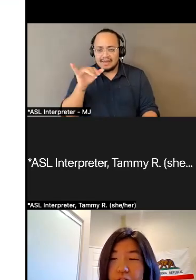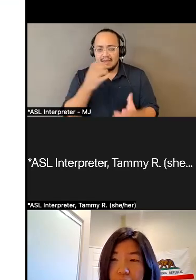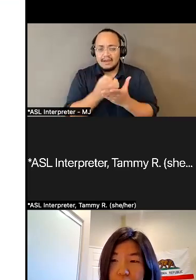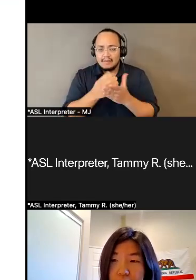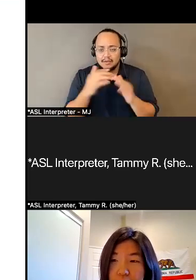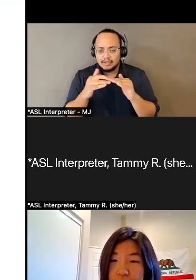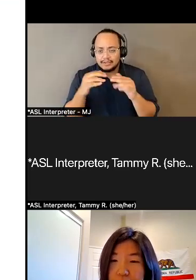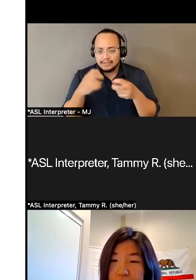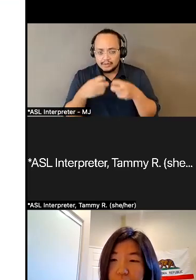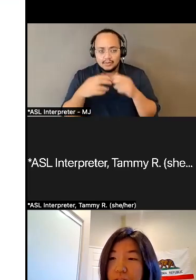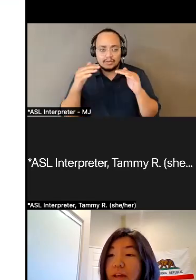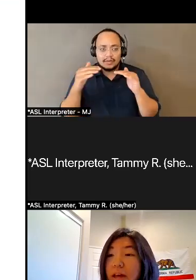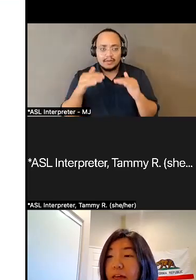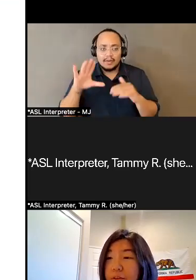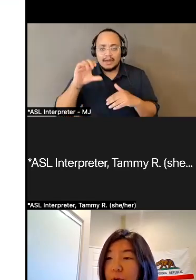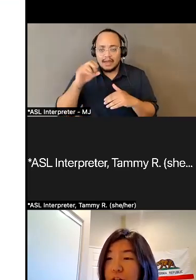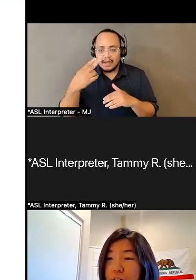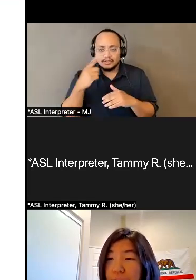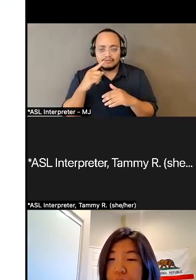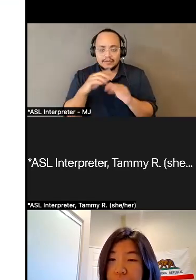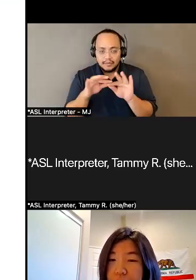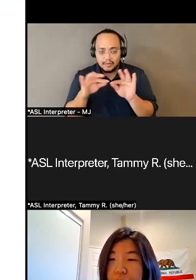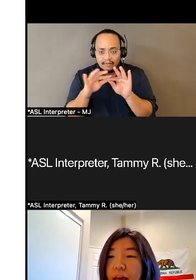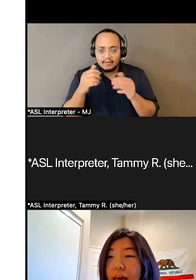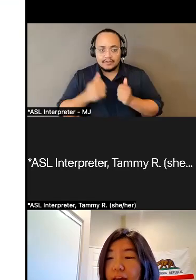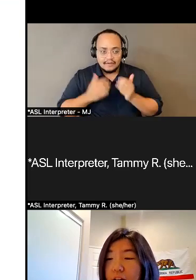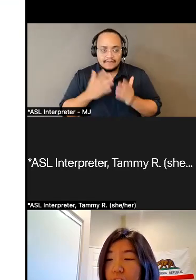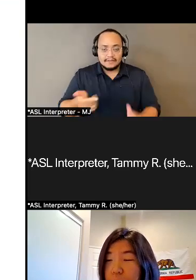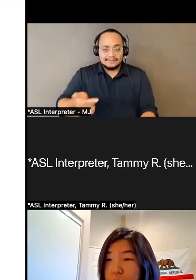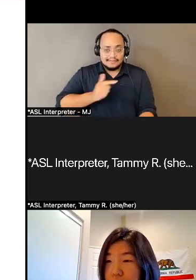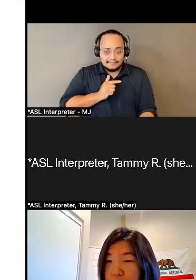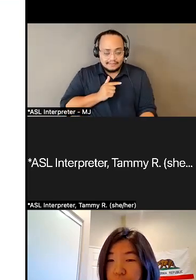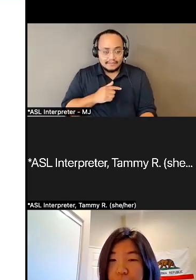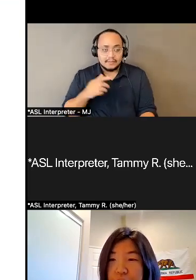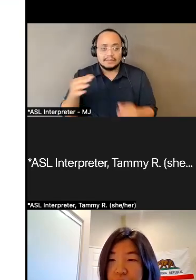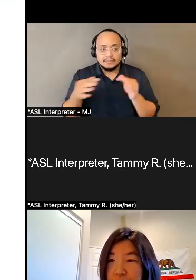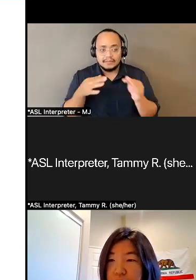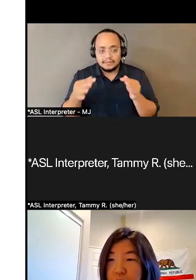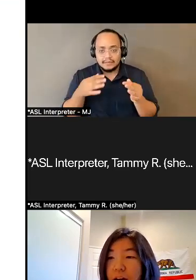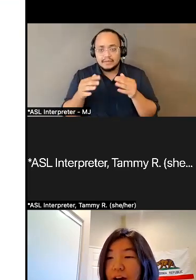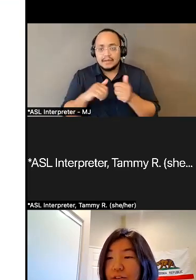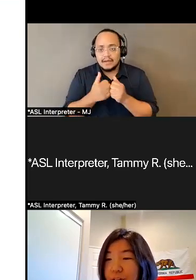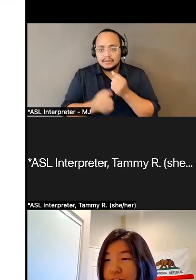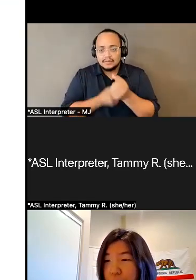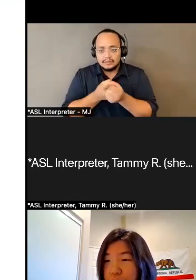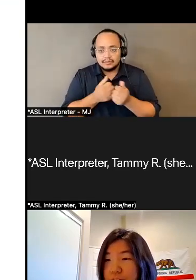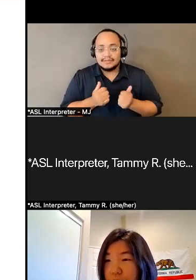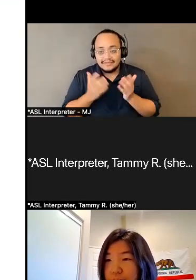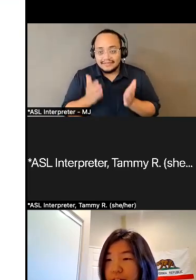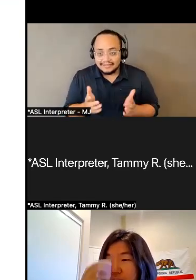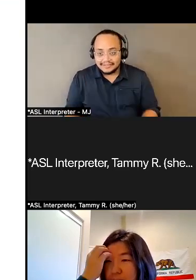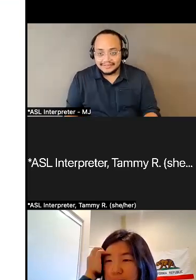for survivors. And then we'll turn it back to me, and I will give some recommendations on how you can